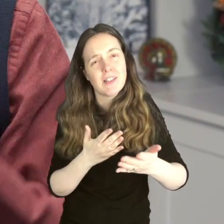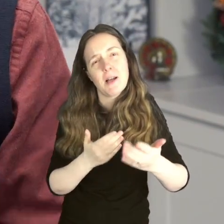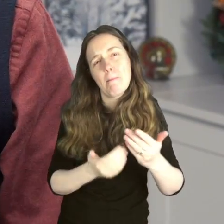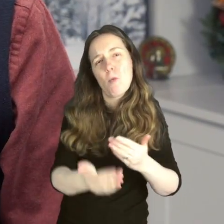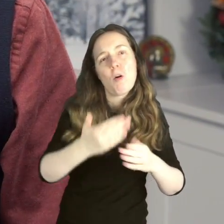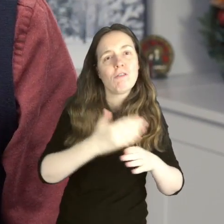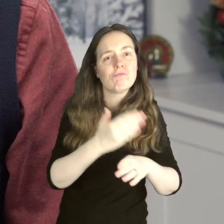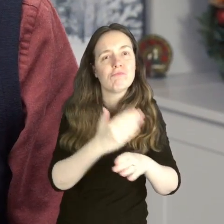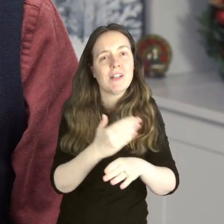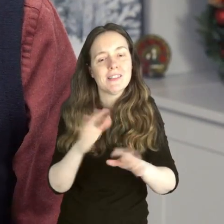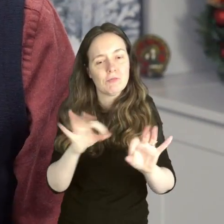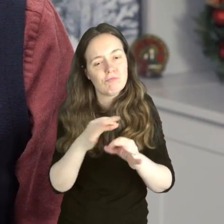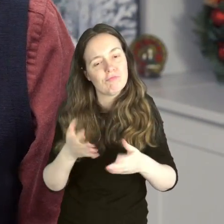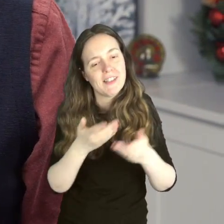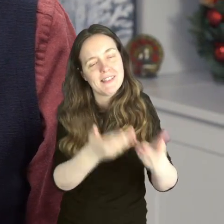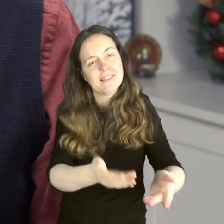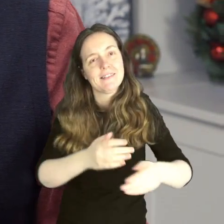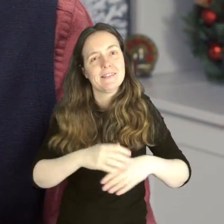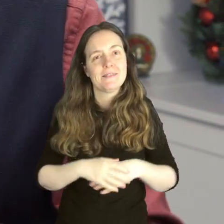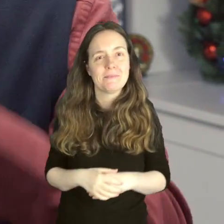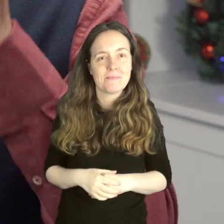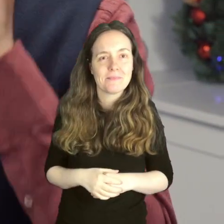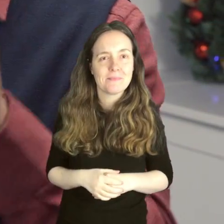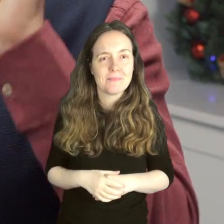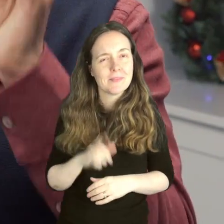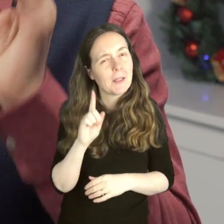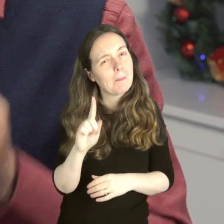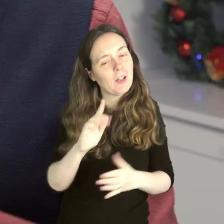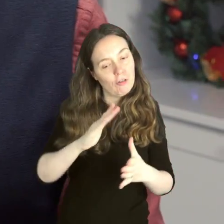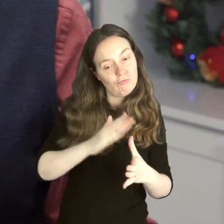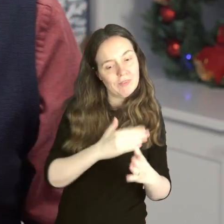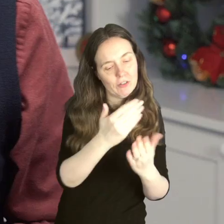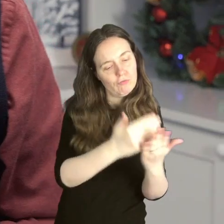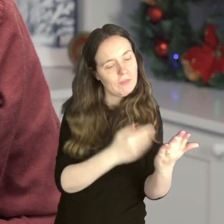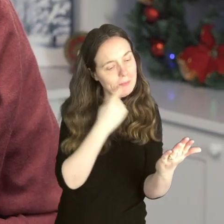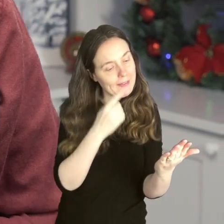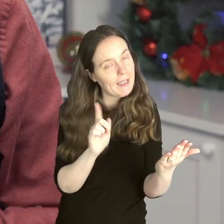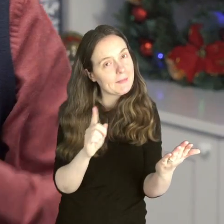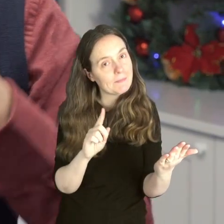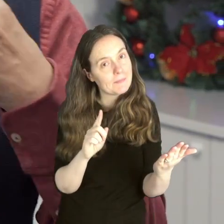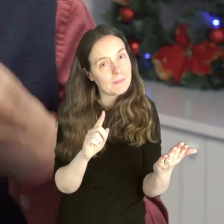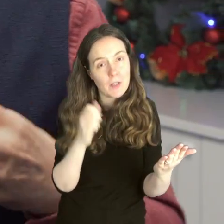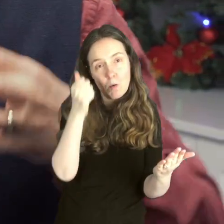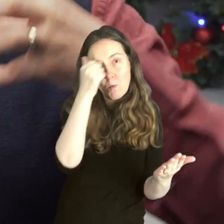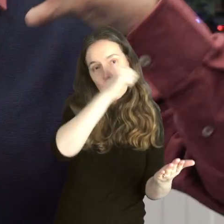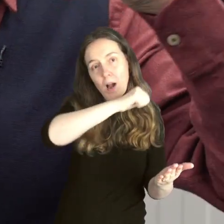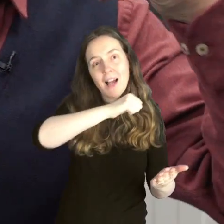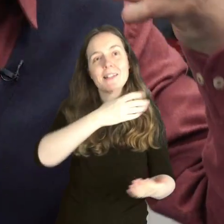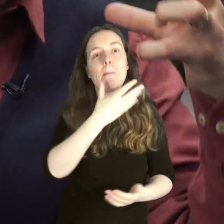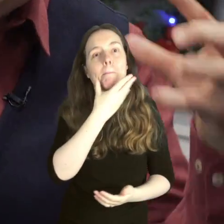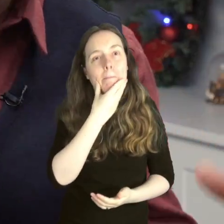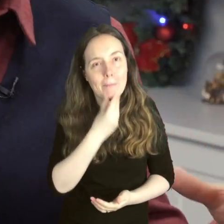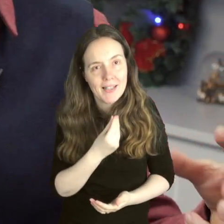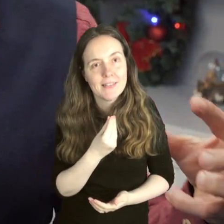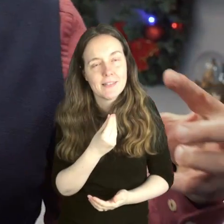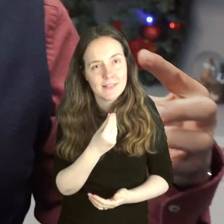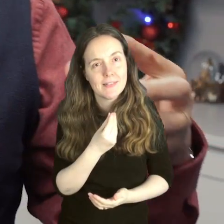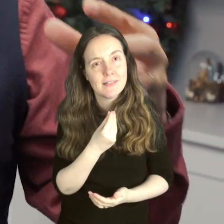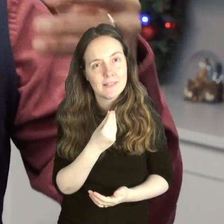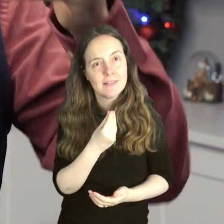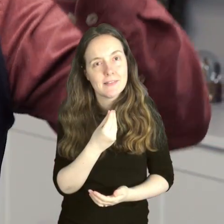more practical presents. But the original script says the wise